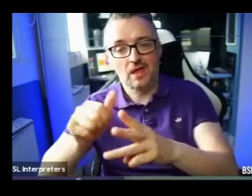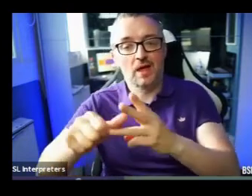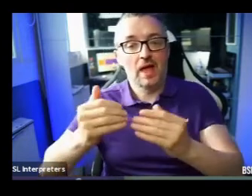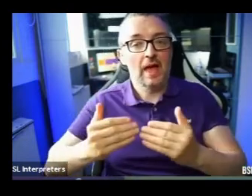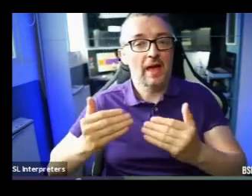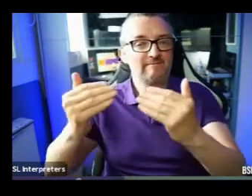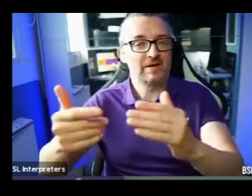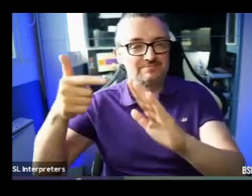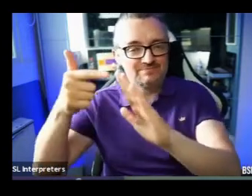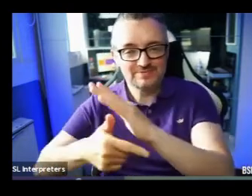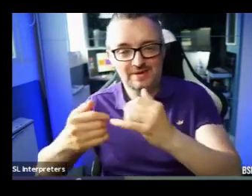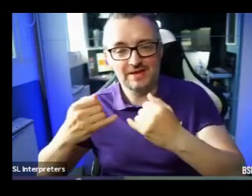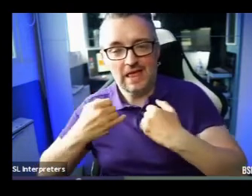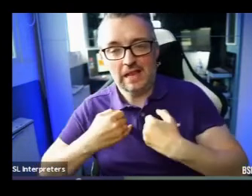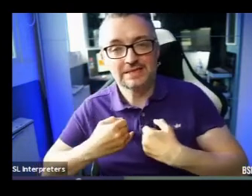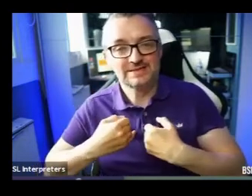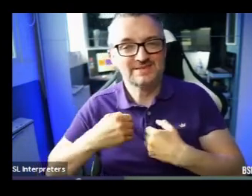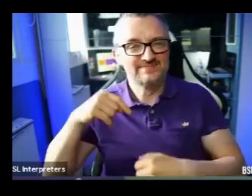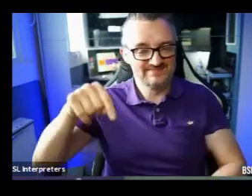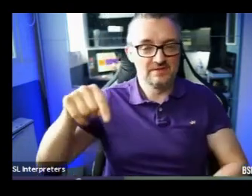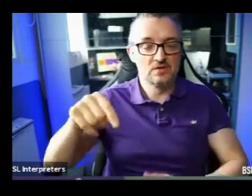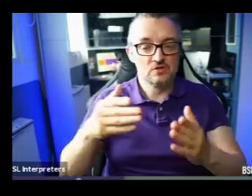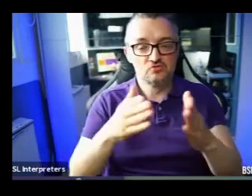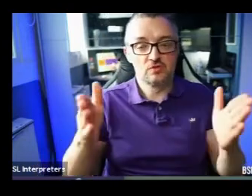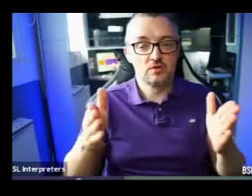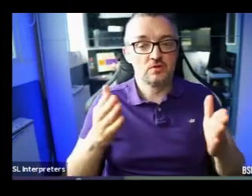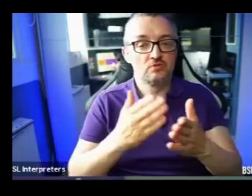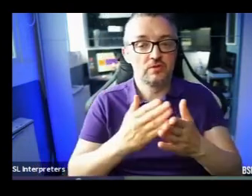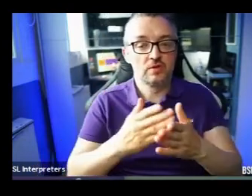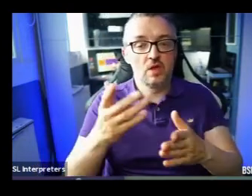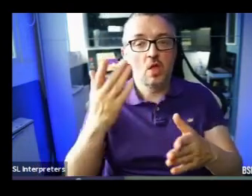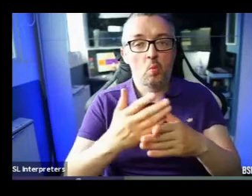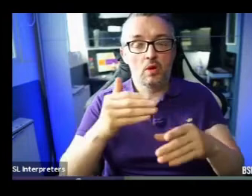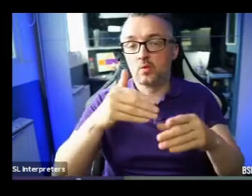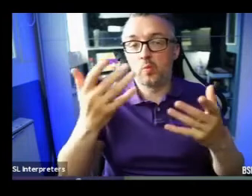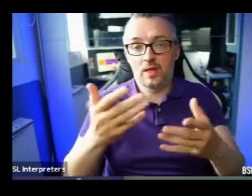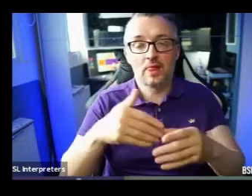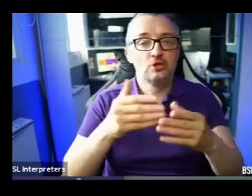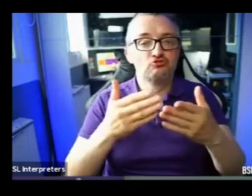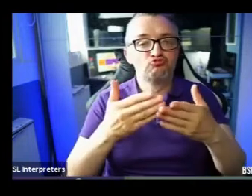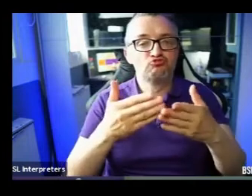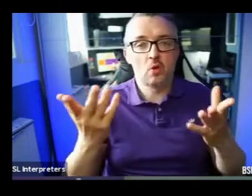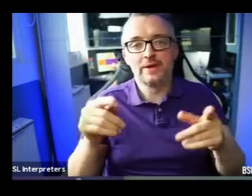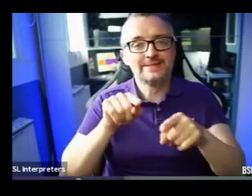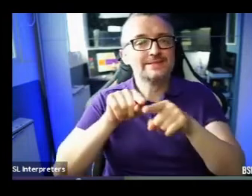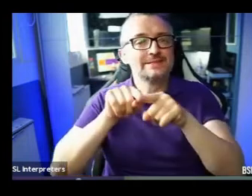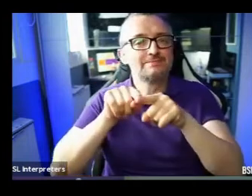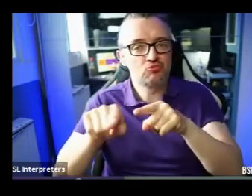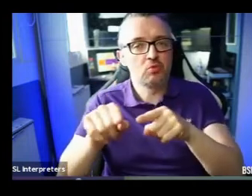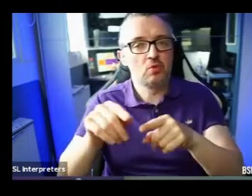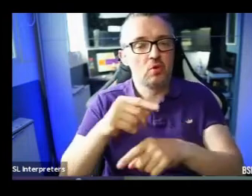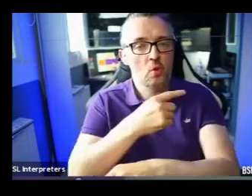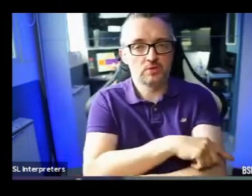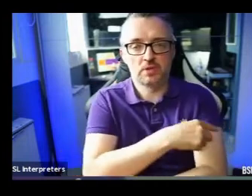way through every local area. And wrapped around that are work in general and specialist hospitals and healthcare,